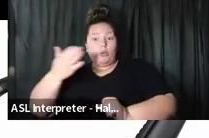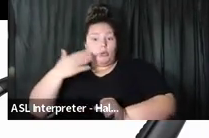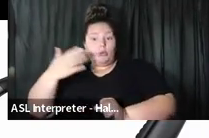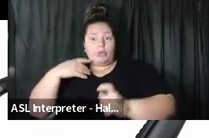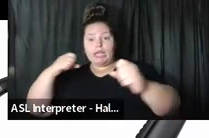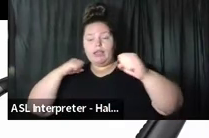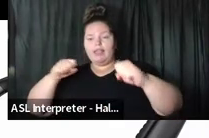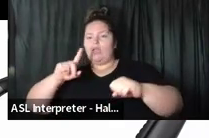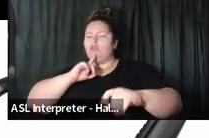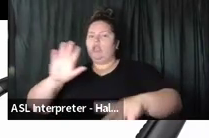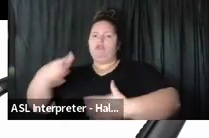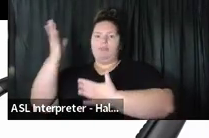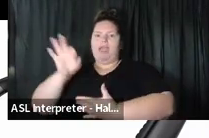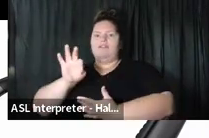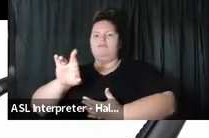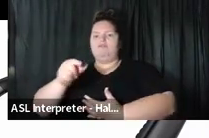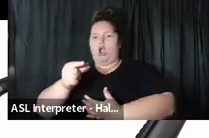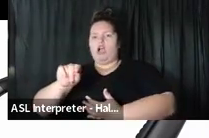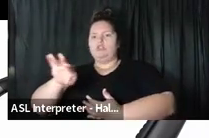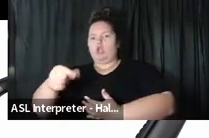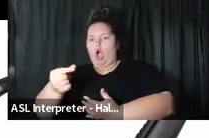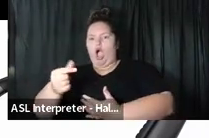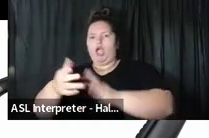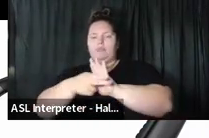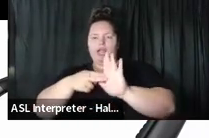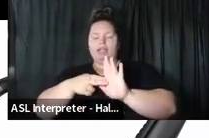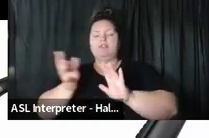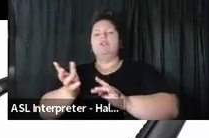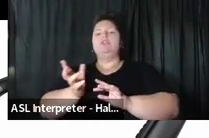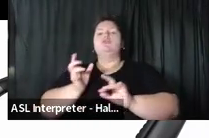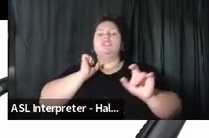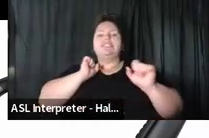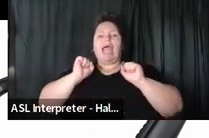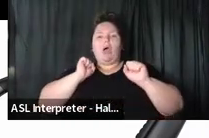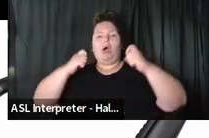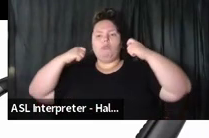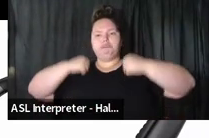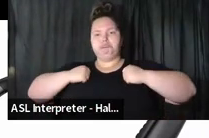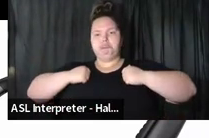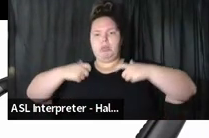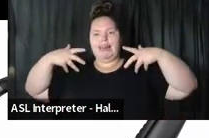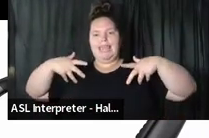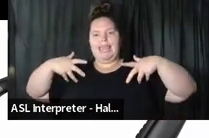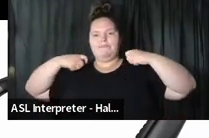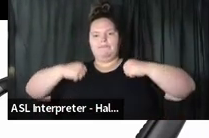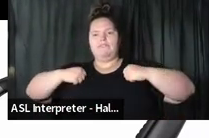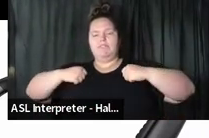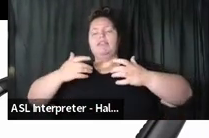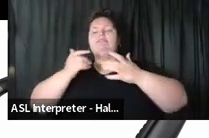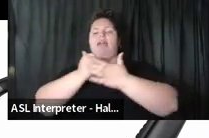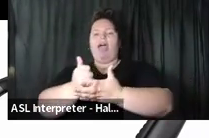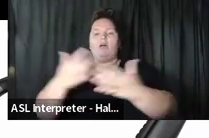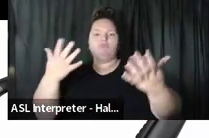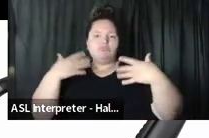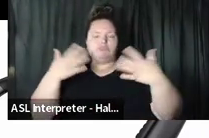Togs brand. So that's just a towel that you will wrap around and, it just helps cool you down. And then there's different